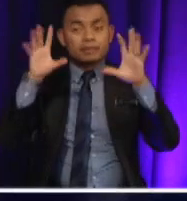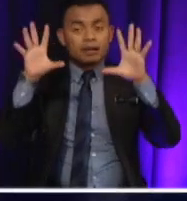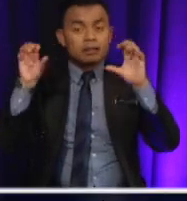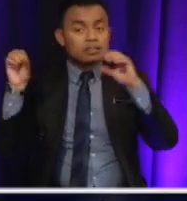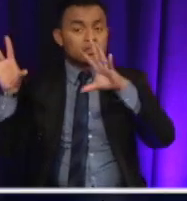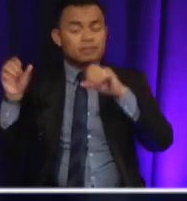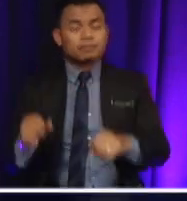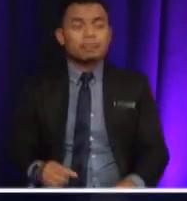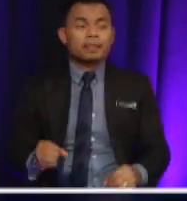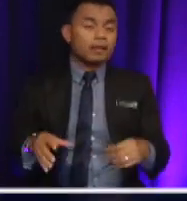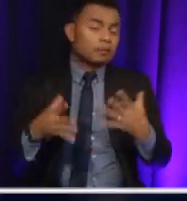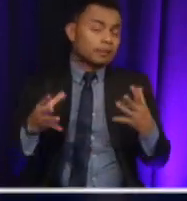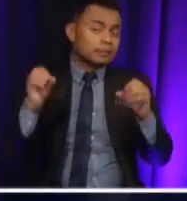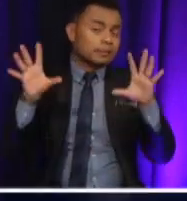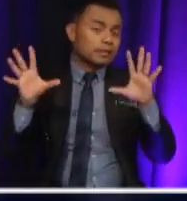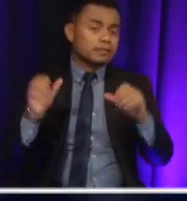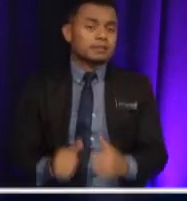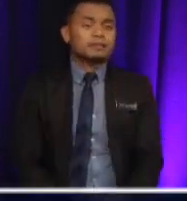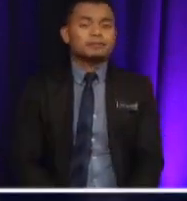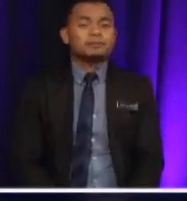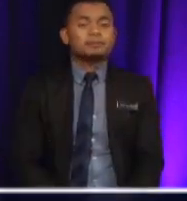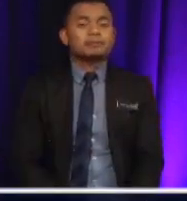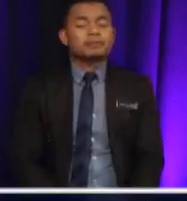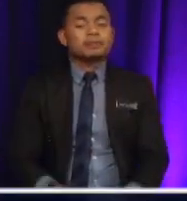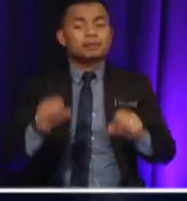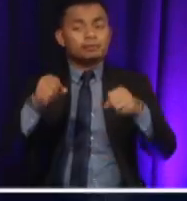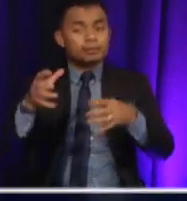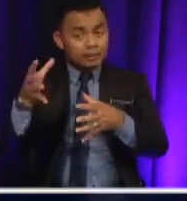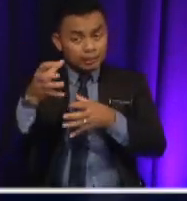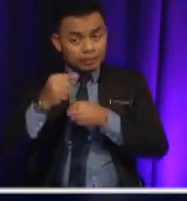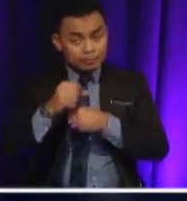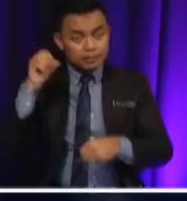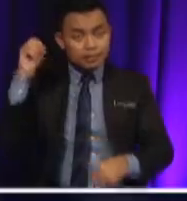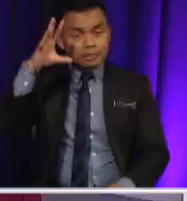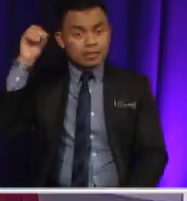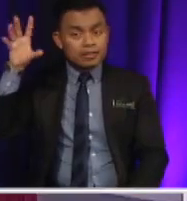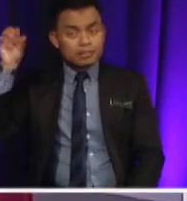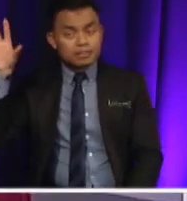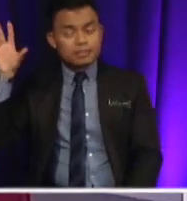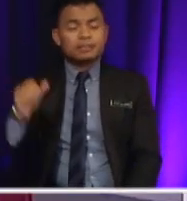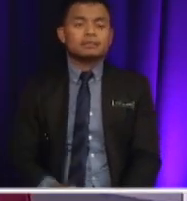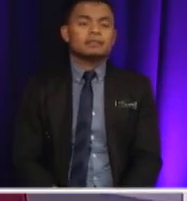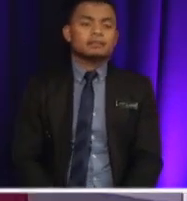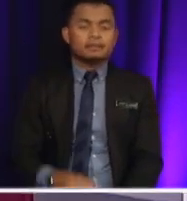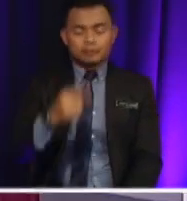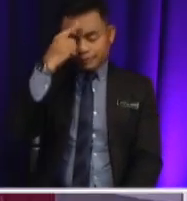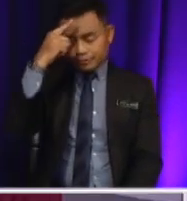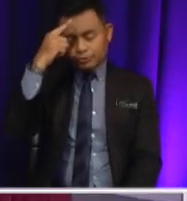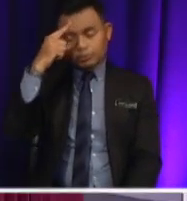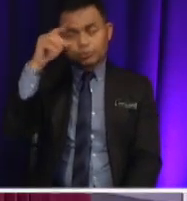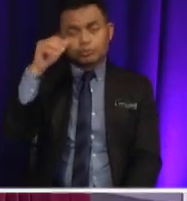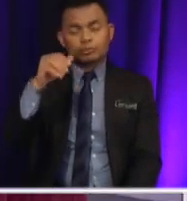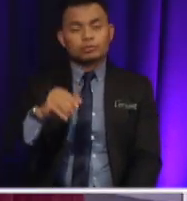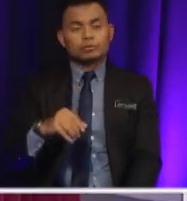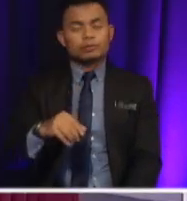Right? How Because many stars do I You can get? redeem the stars at the end of the year for some interesting sweeties. Okay, for